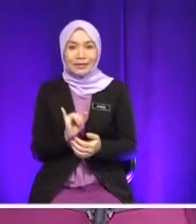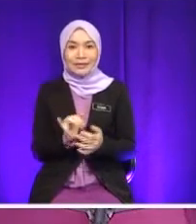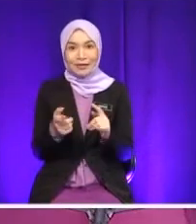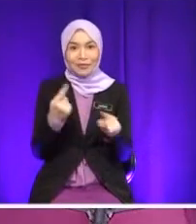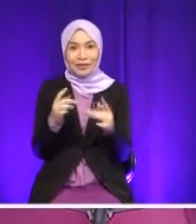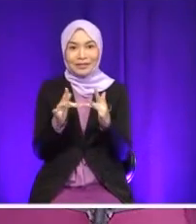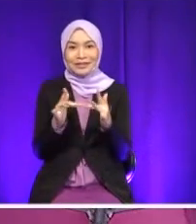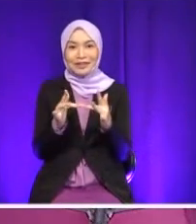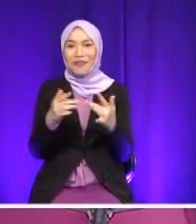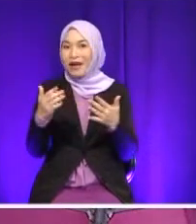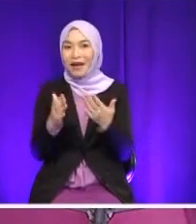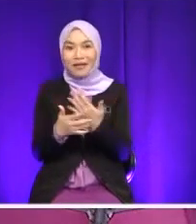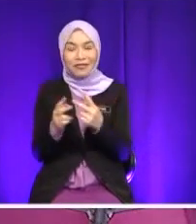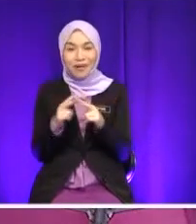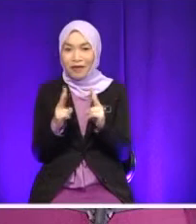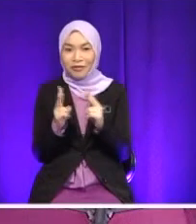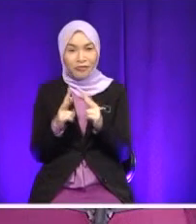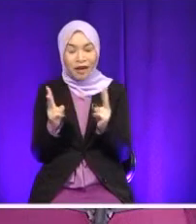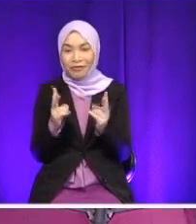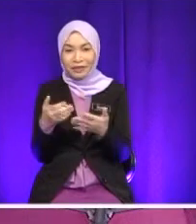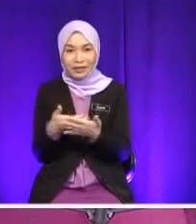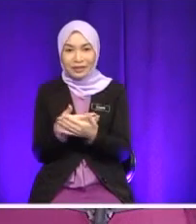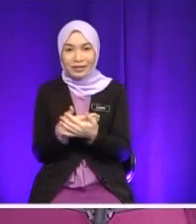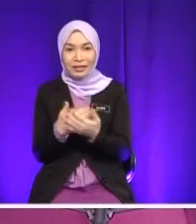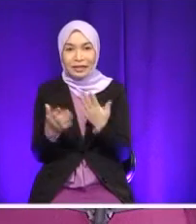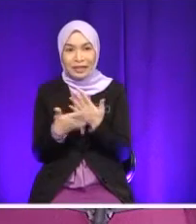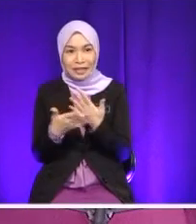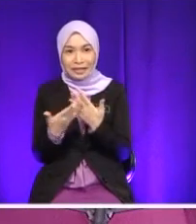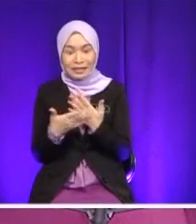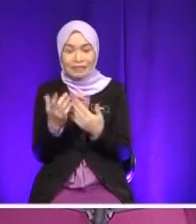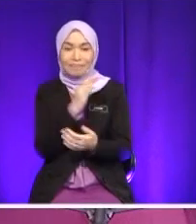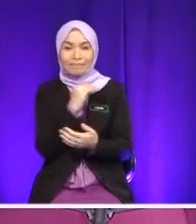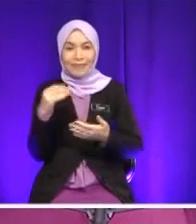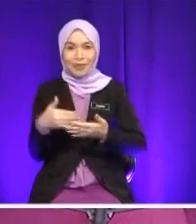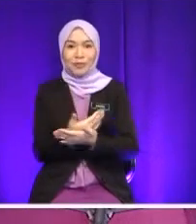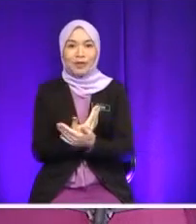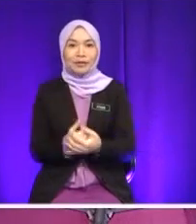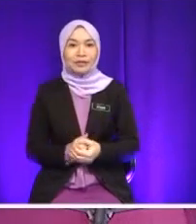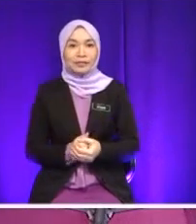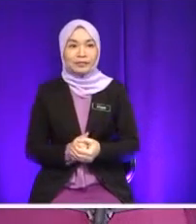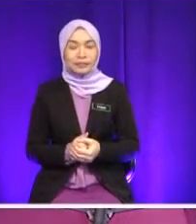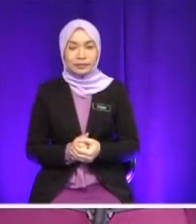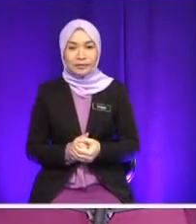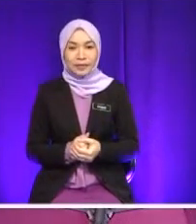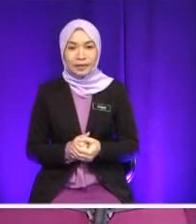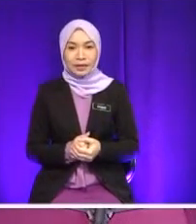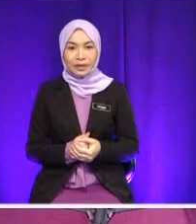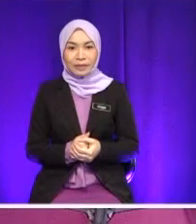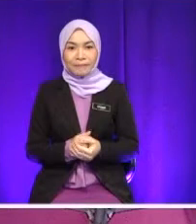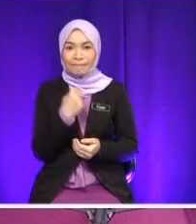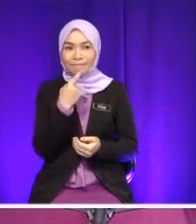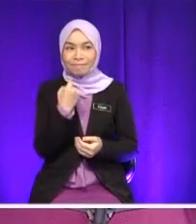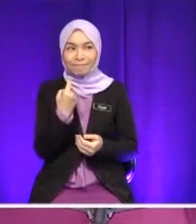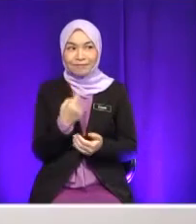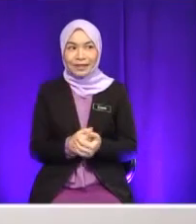how about the last one, the third questions? Okay, I think we'll have Ziqian. Would you like to answer this question? Okay, which one do you